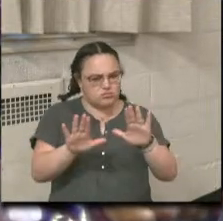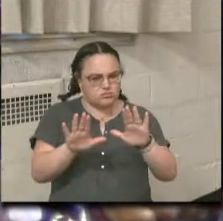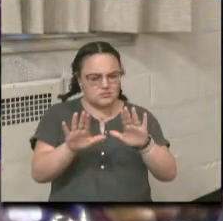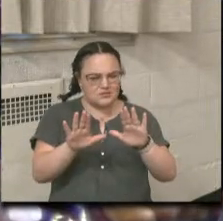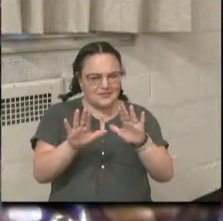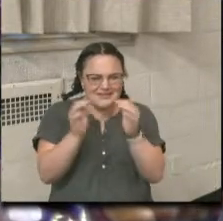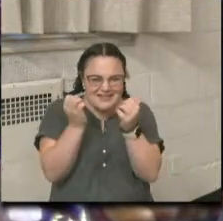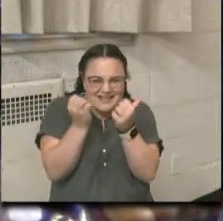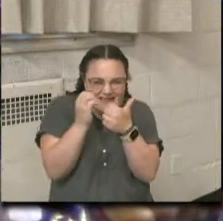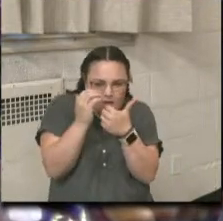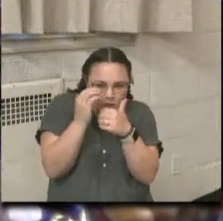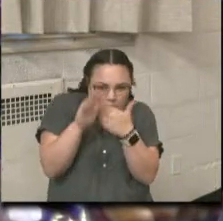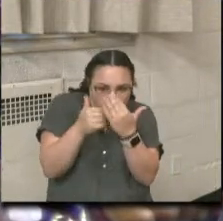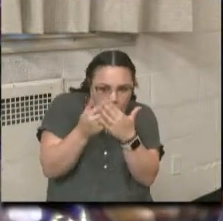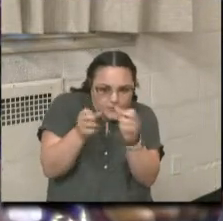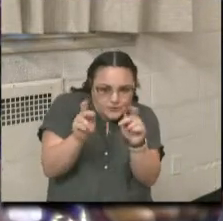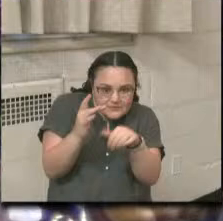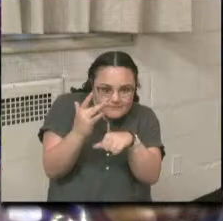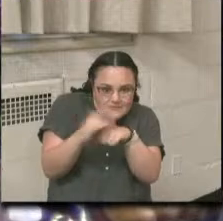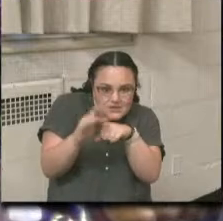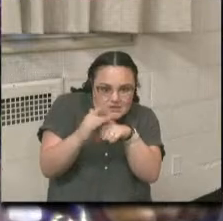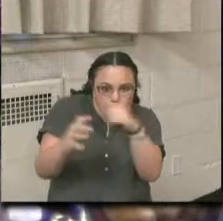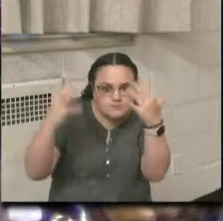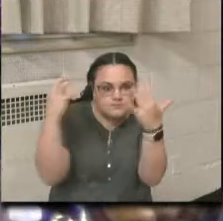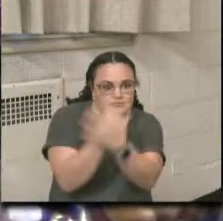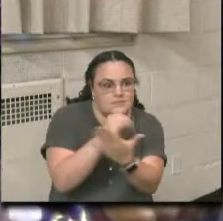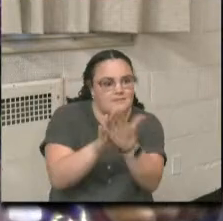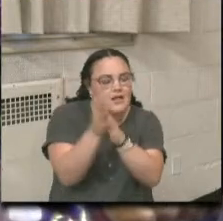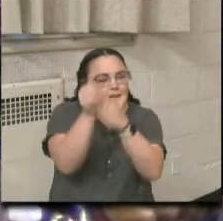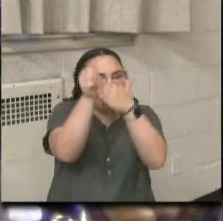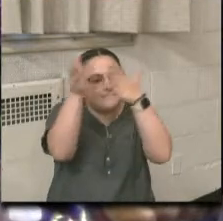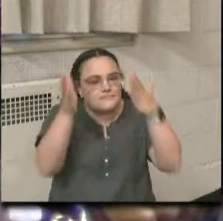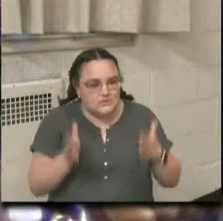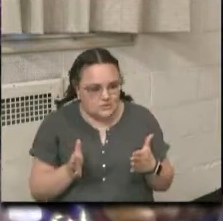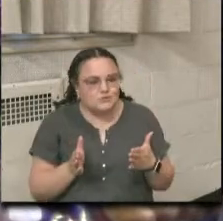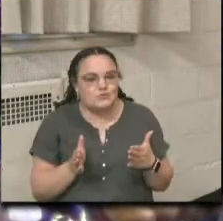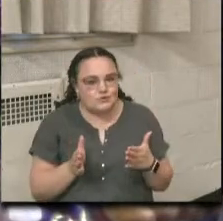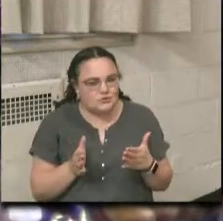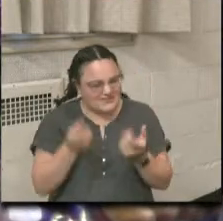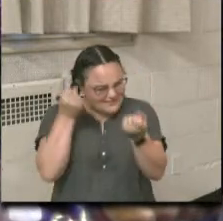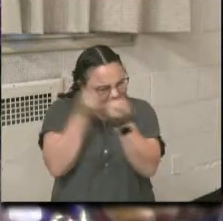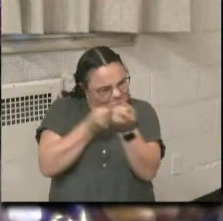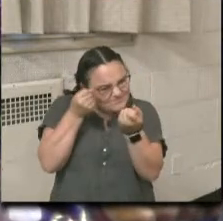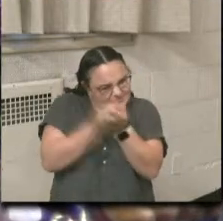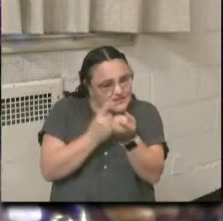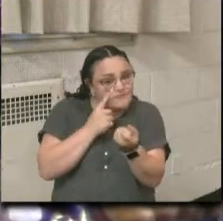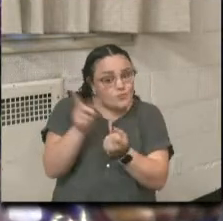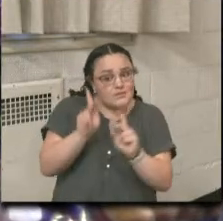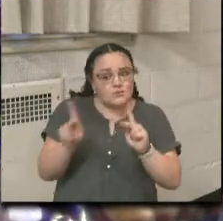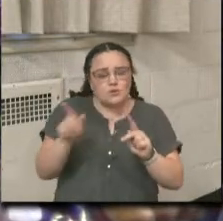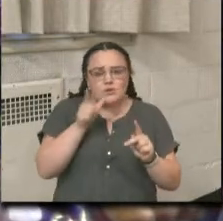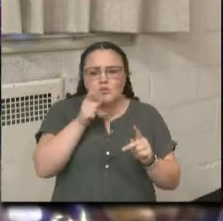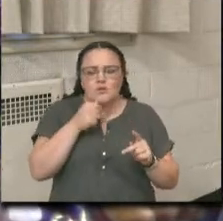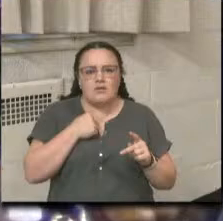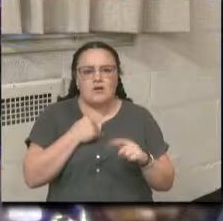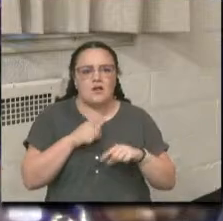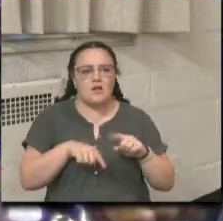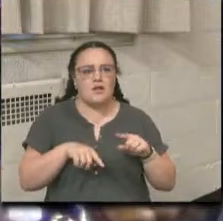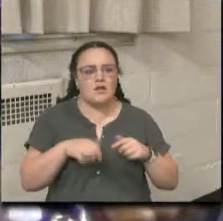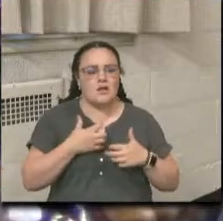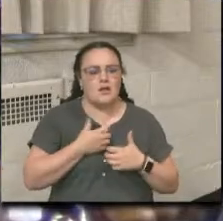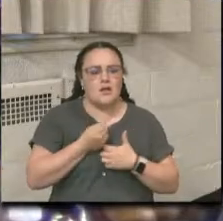all opportunities. Be leaders and advocate for the voiceless. I